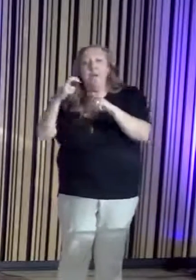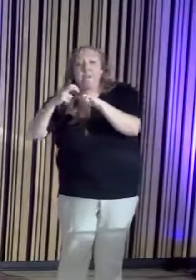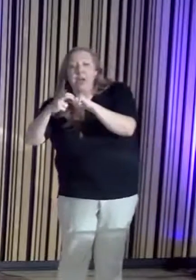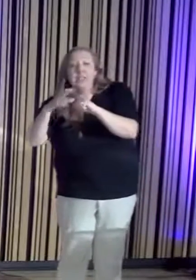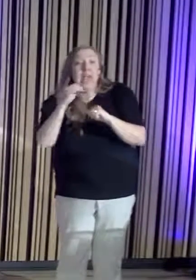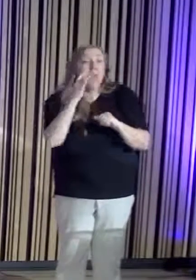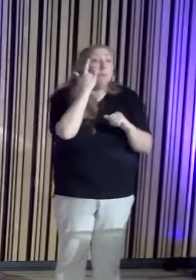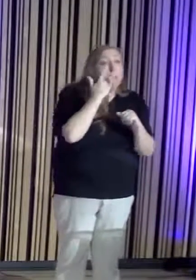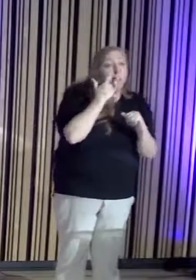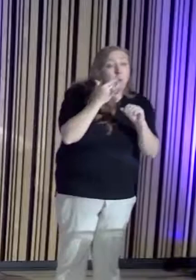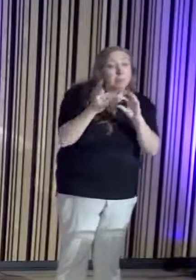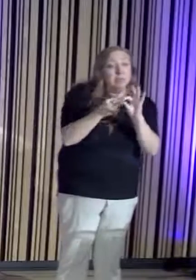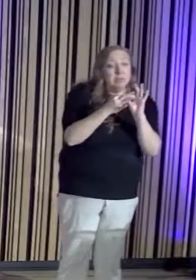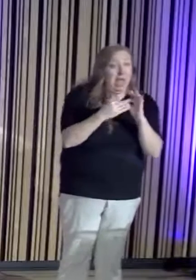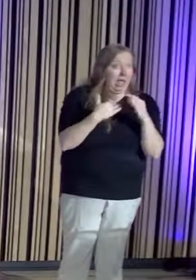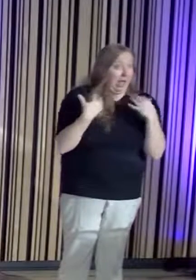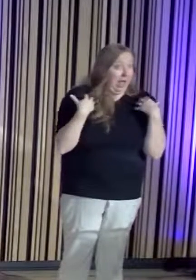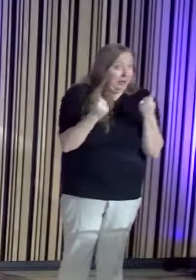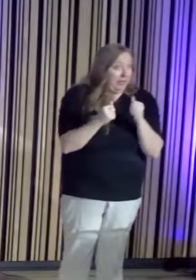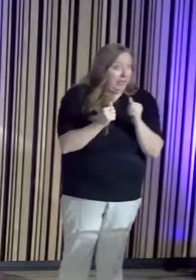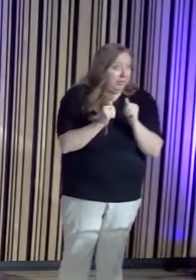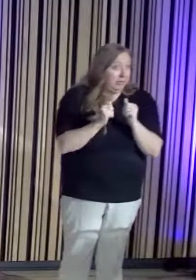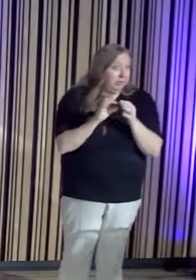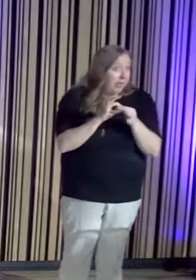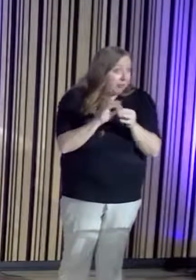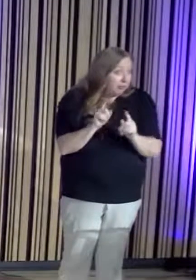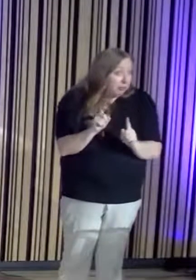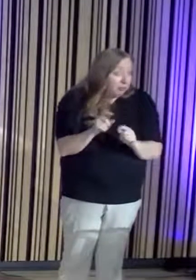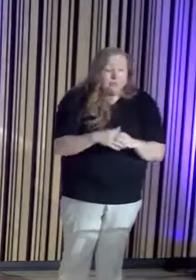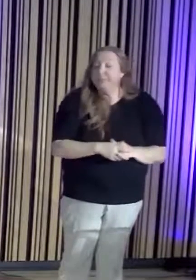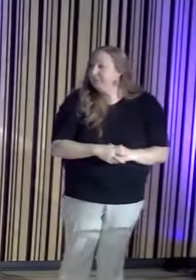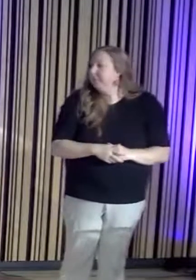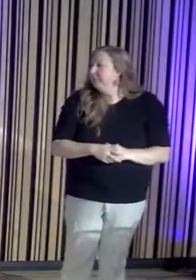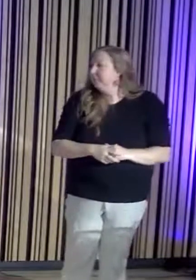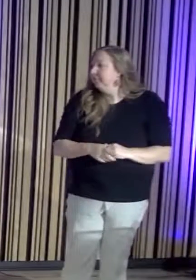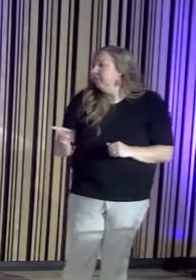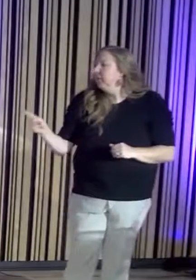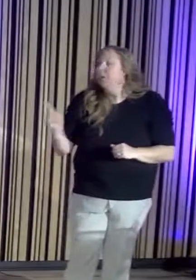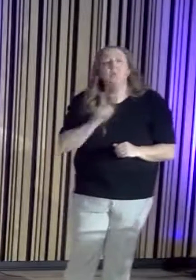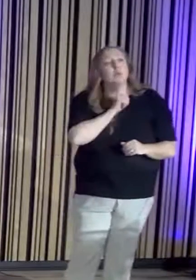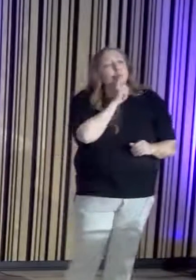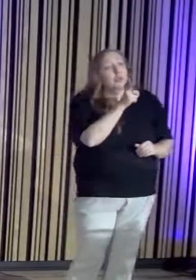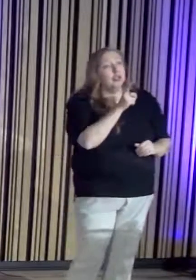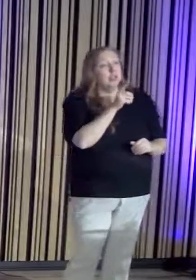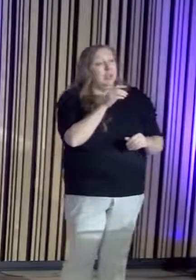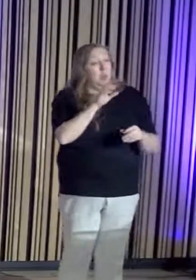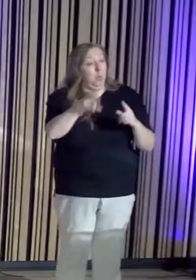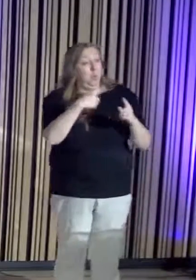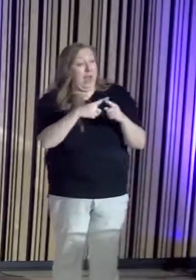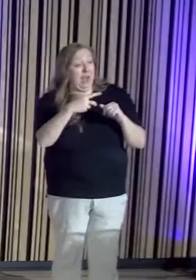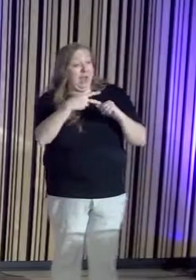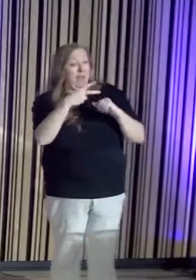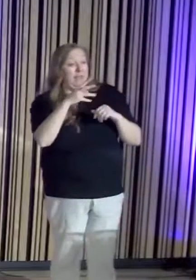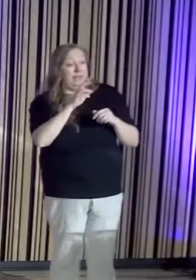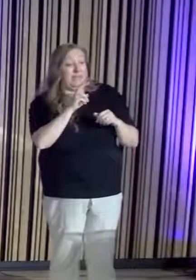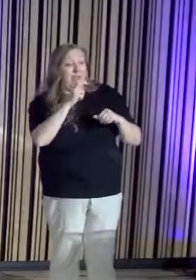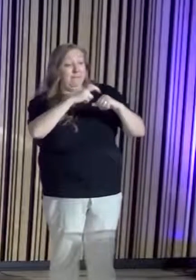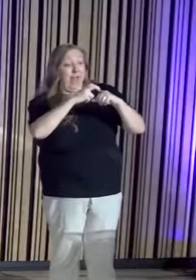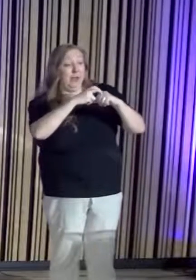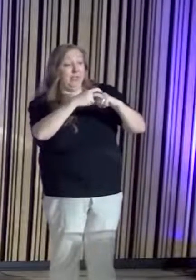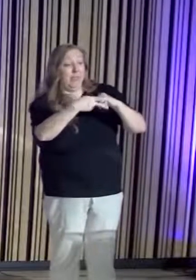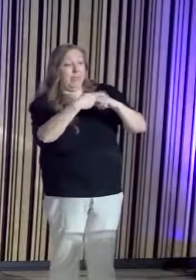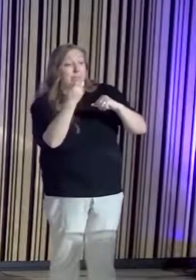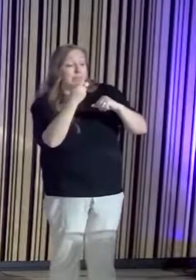healthy relationship to each other? Yeah, so in the case of that virus photosynthesis gene, there's